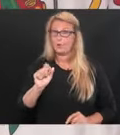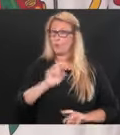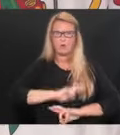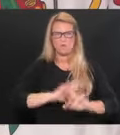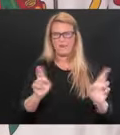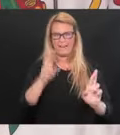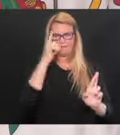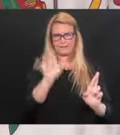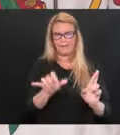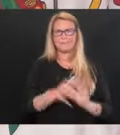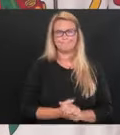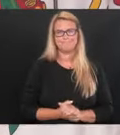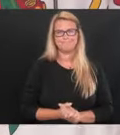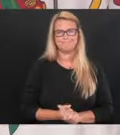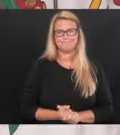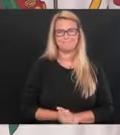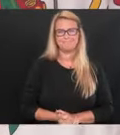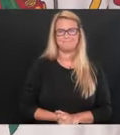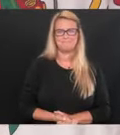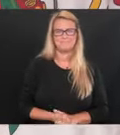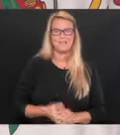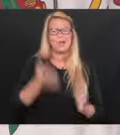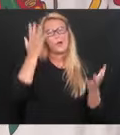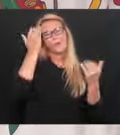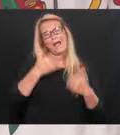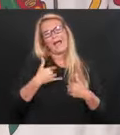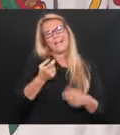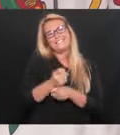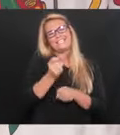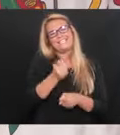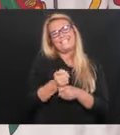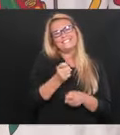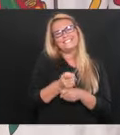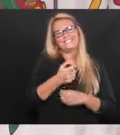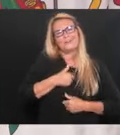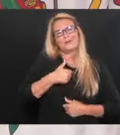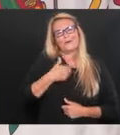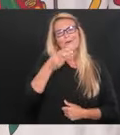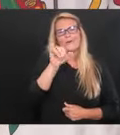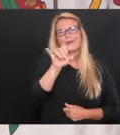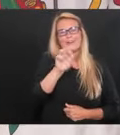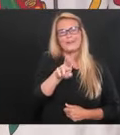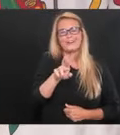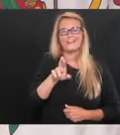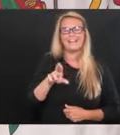and so that's why I teased a little bit about him answering that question.